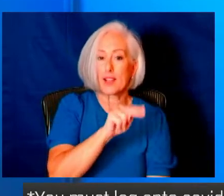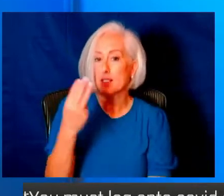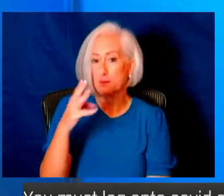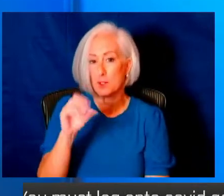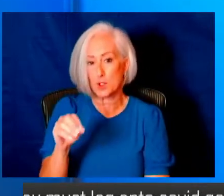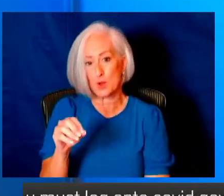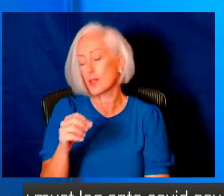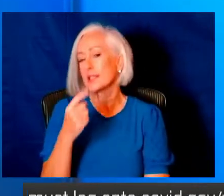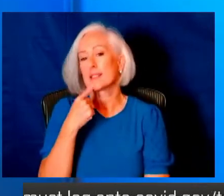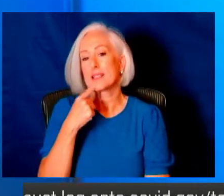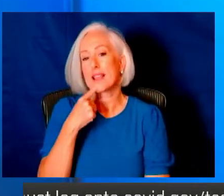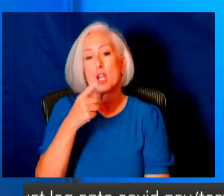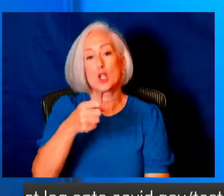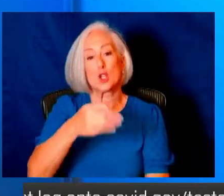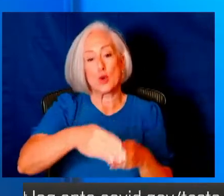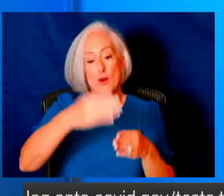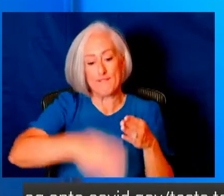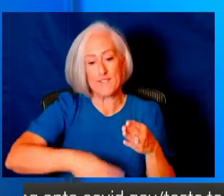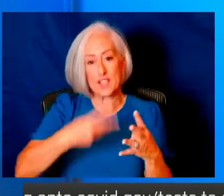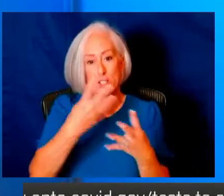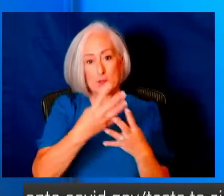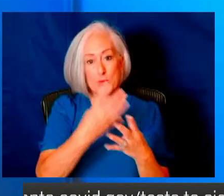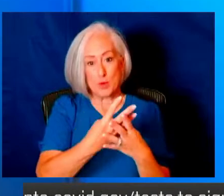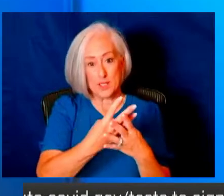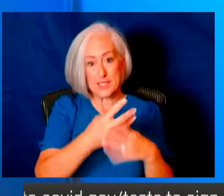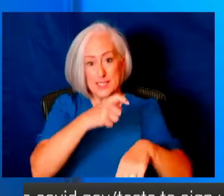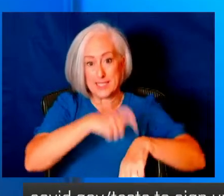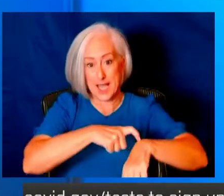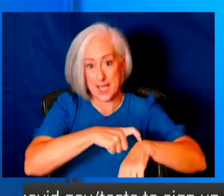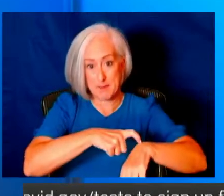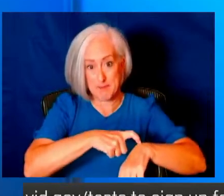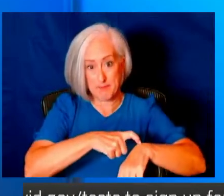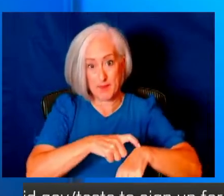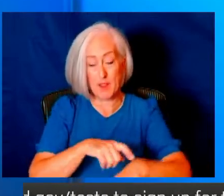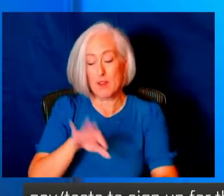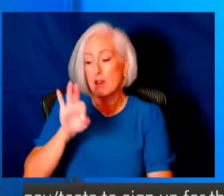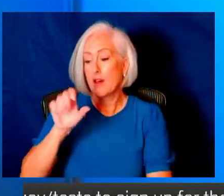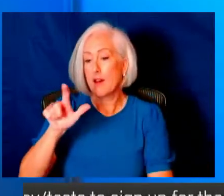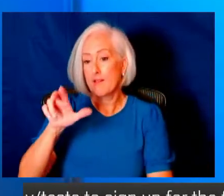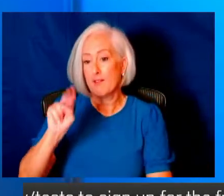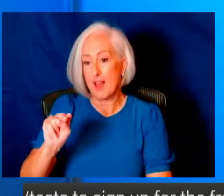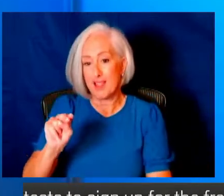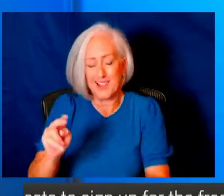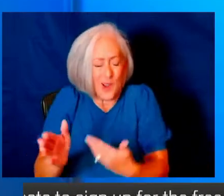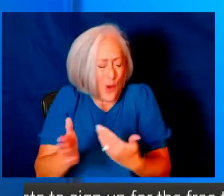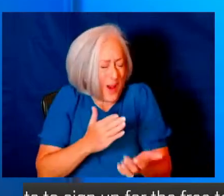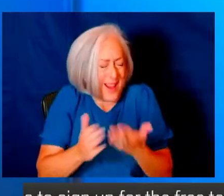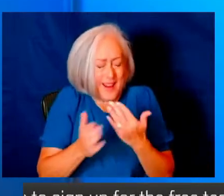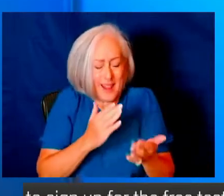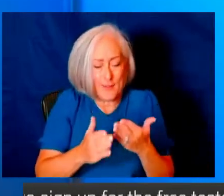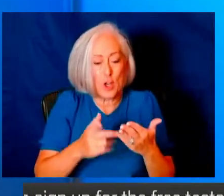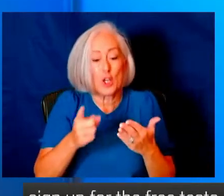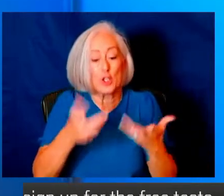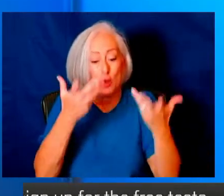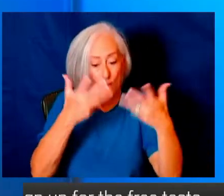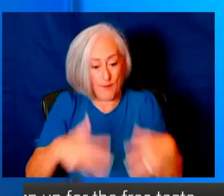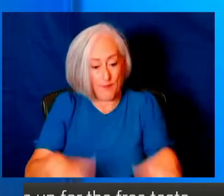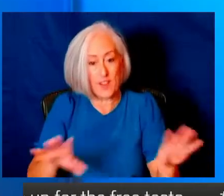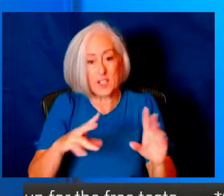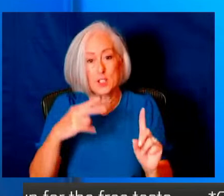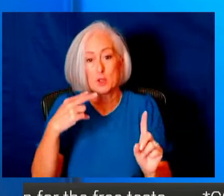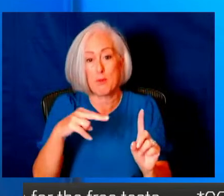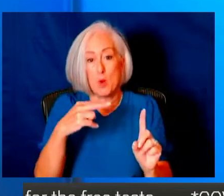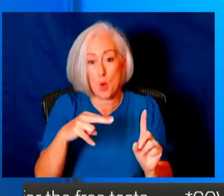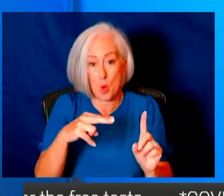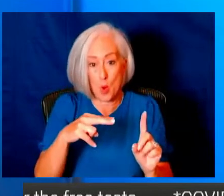you're finished with your prison sentence, if you're a felon, whatever, as soon as you're finished, you complete your parole and